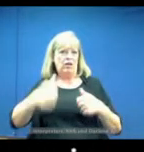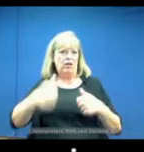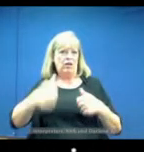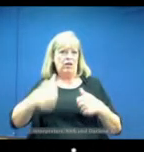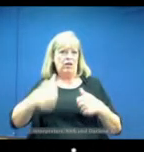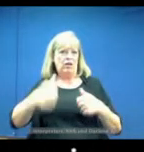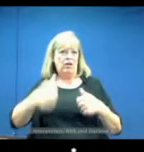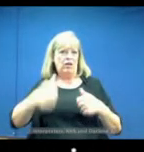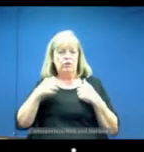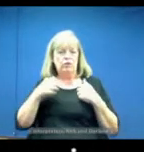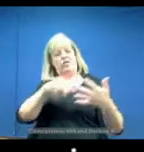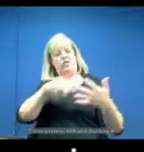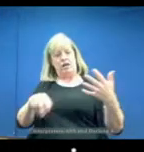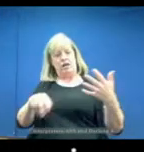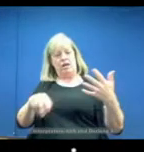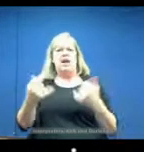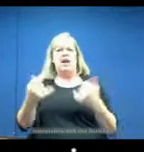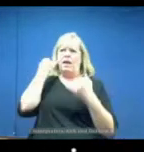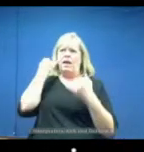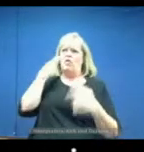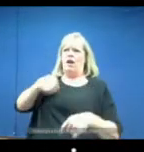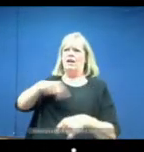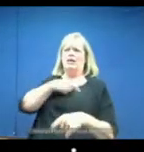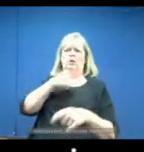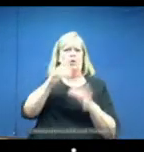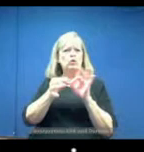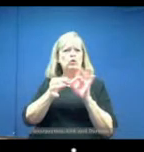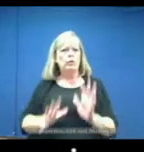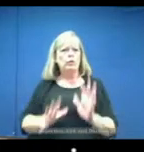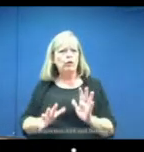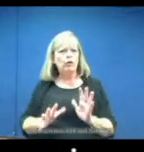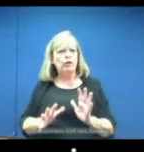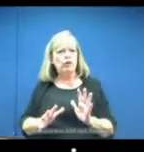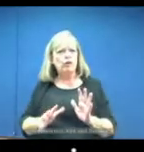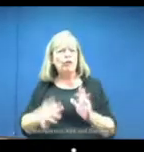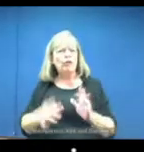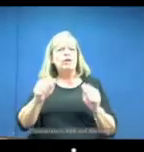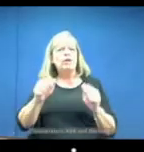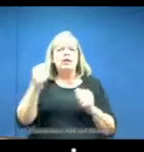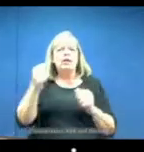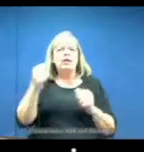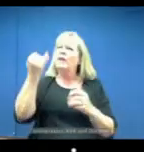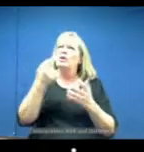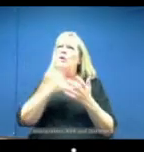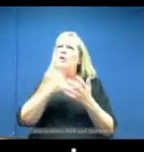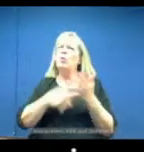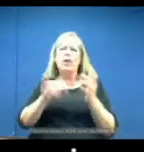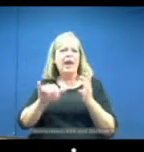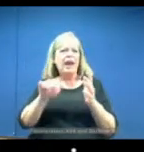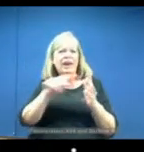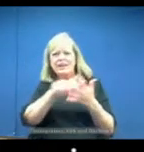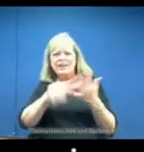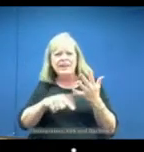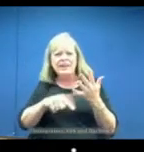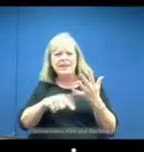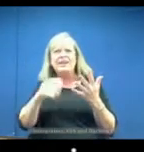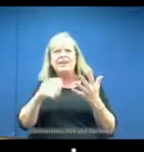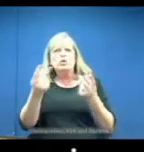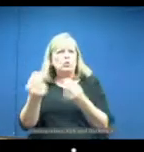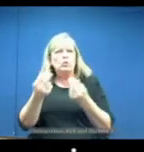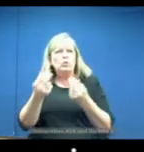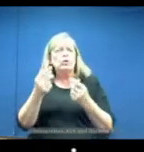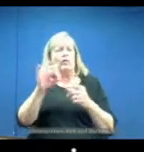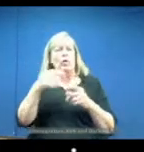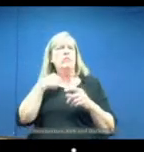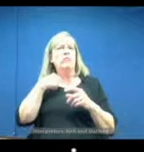interpreter, the implications of the sign choices, particularly if you have no context, if they're